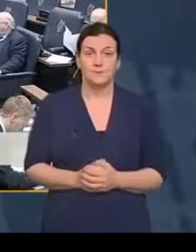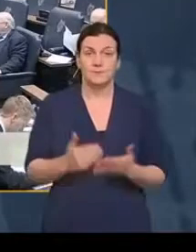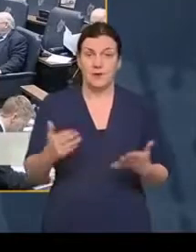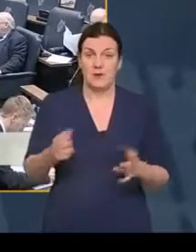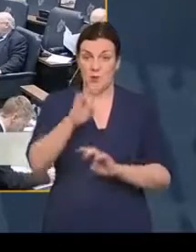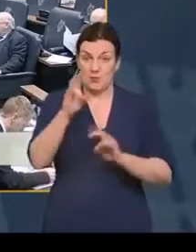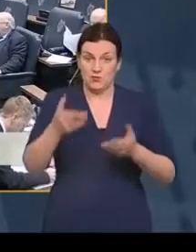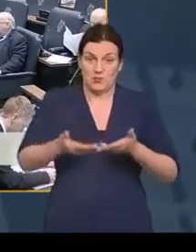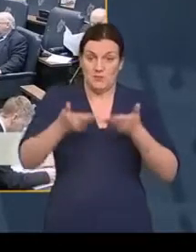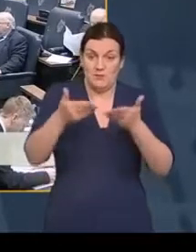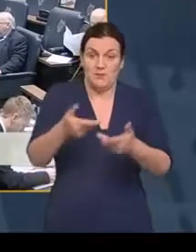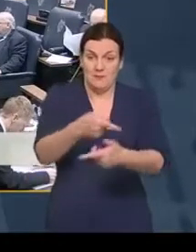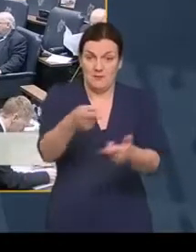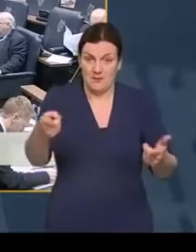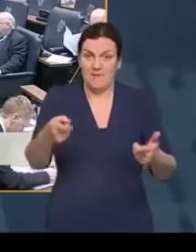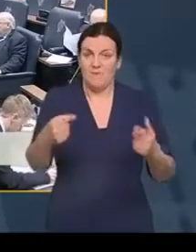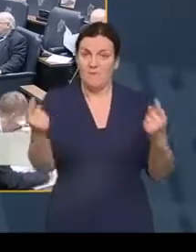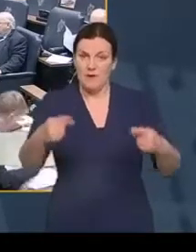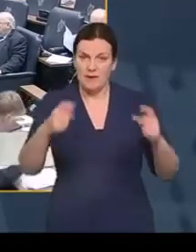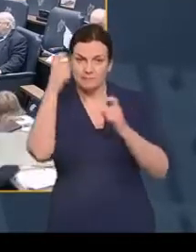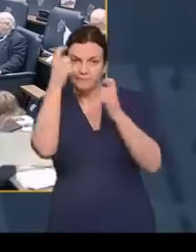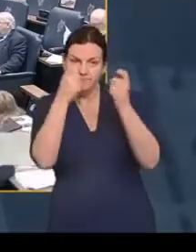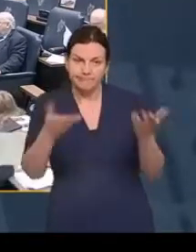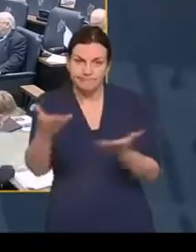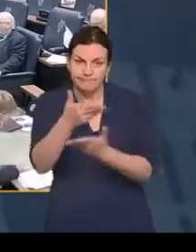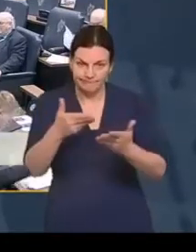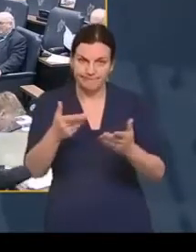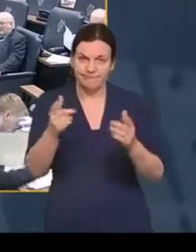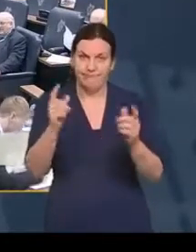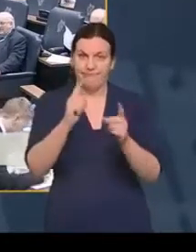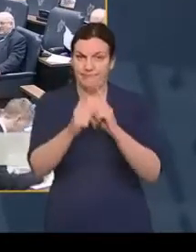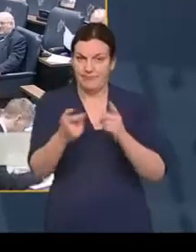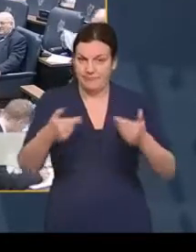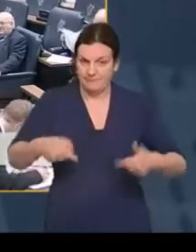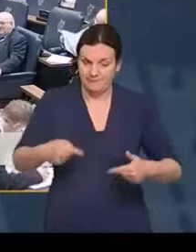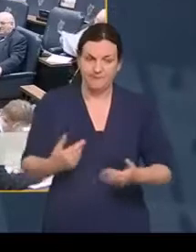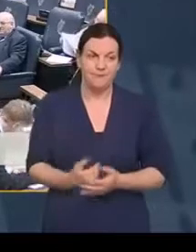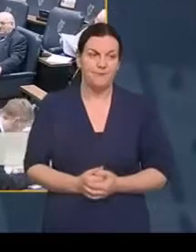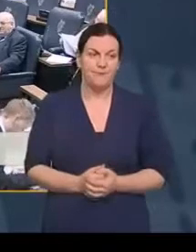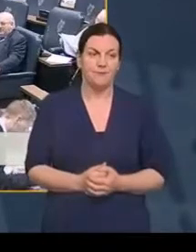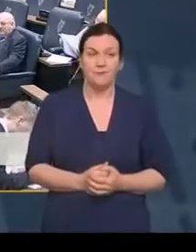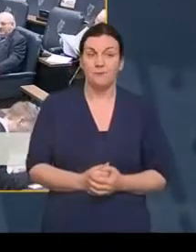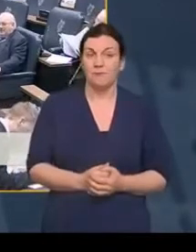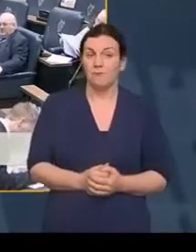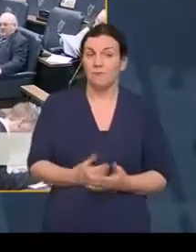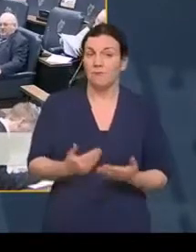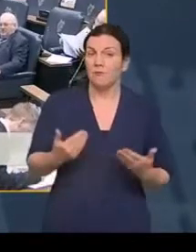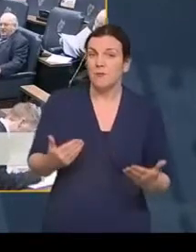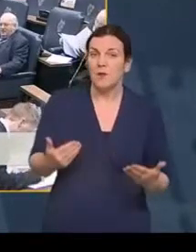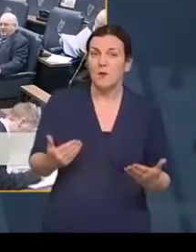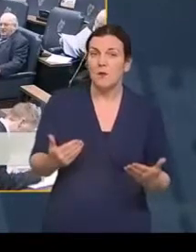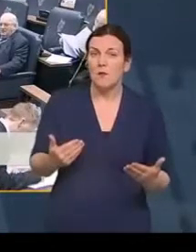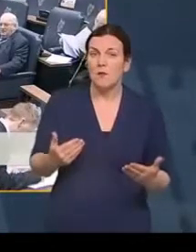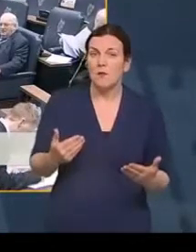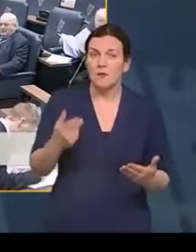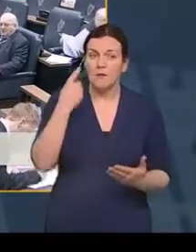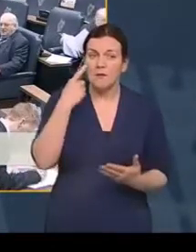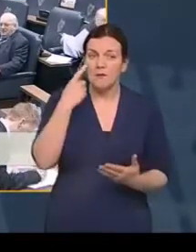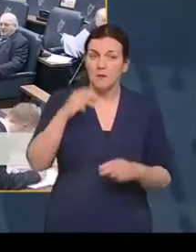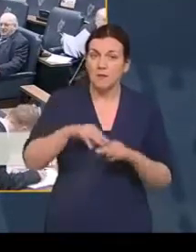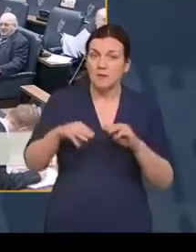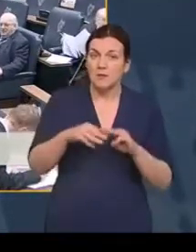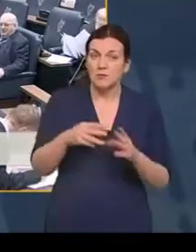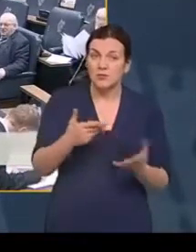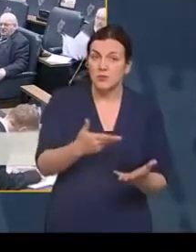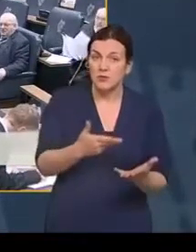The question proposed that the bill be received for final consideration. No, I call